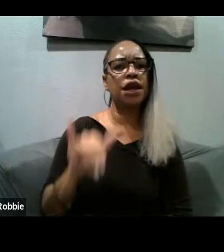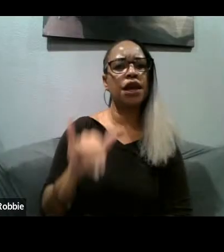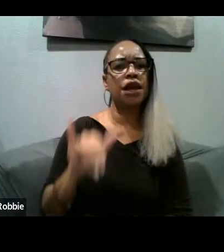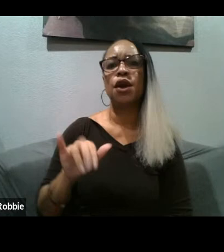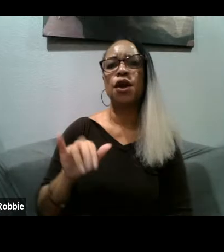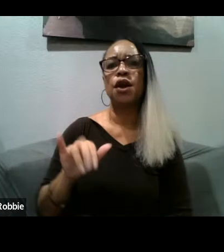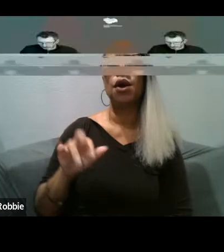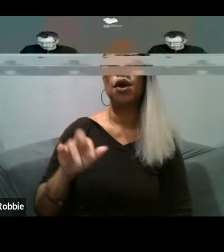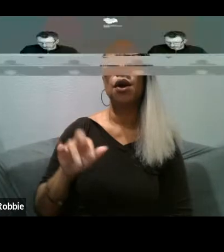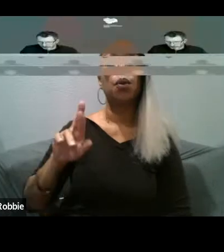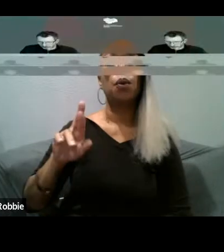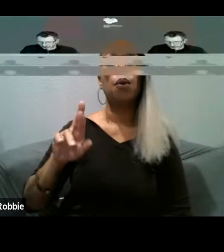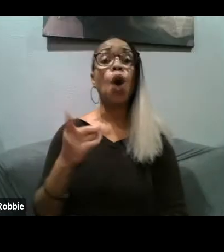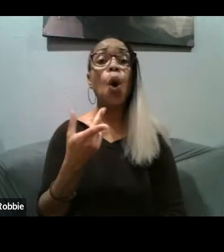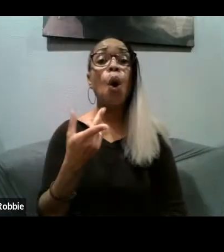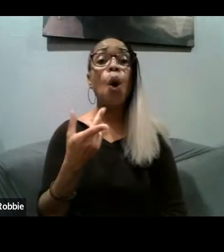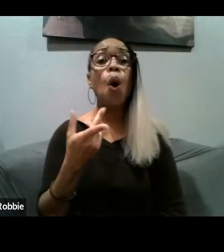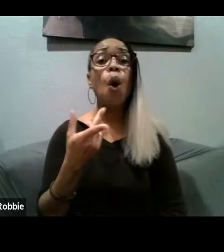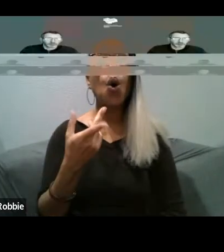else?